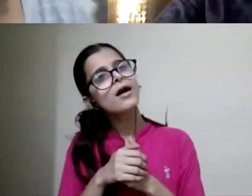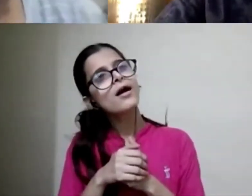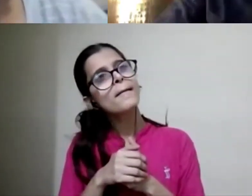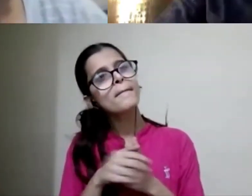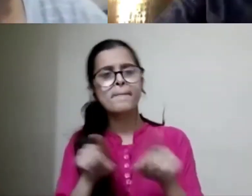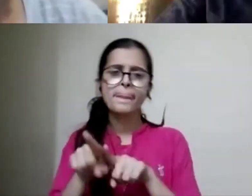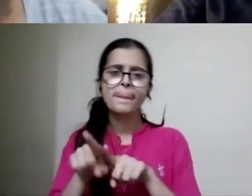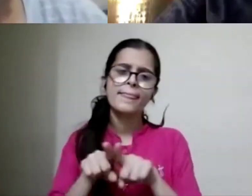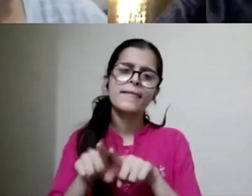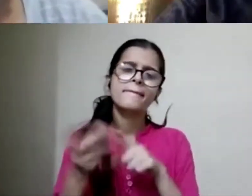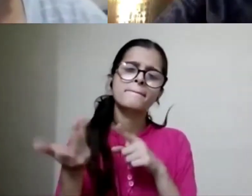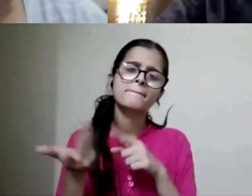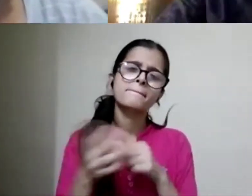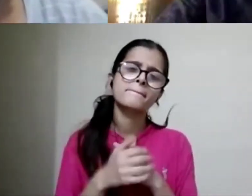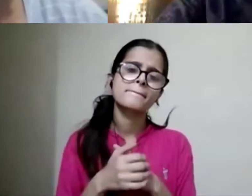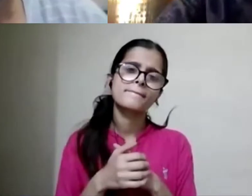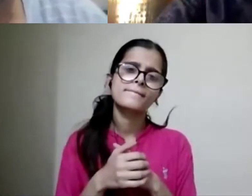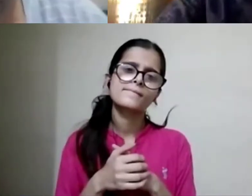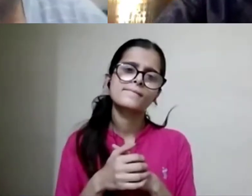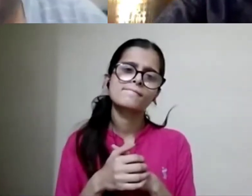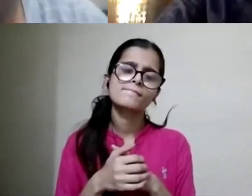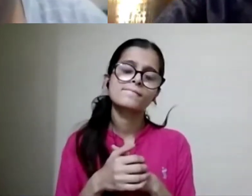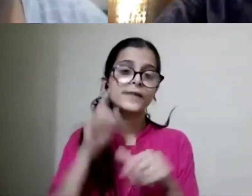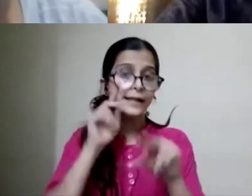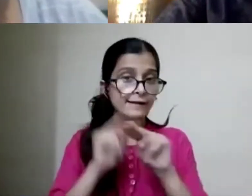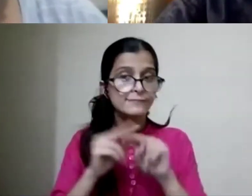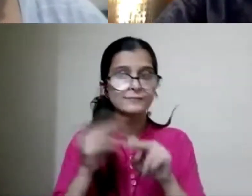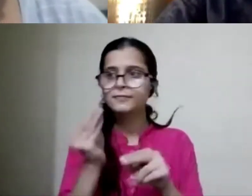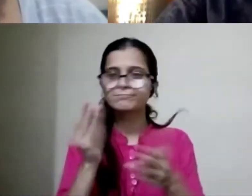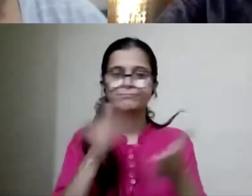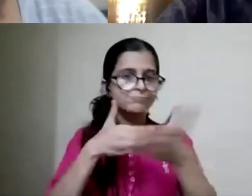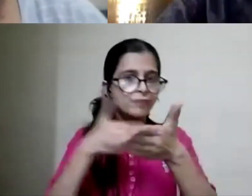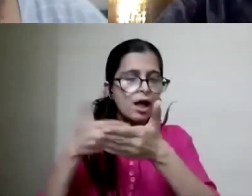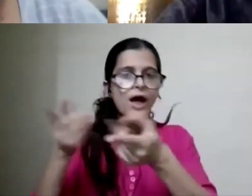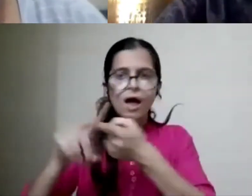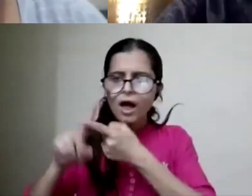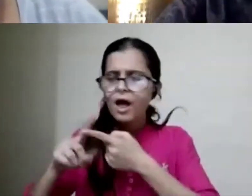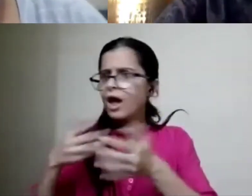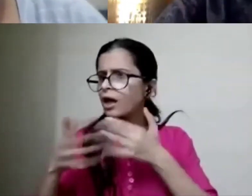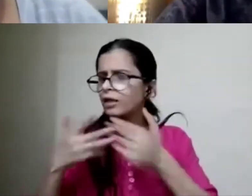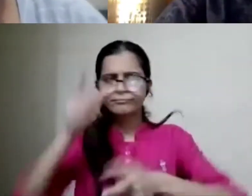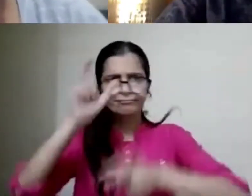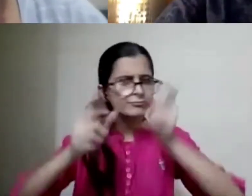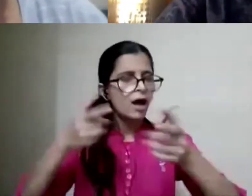it's like if there are these barriers that I'm confronted with,